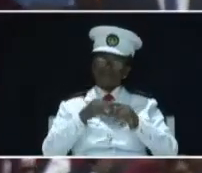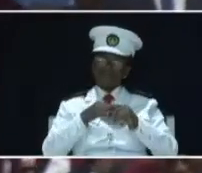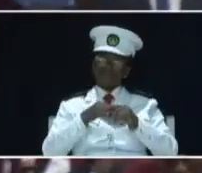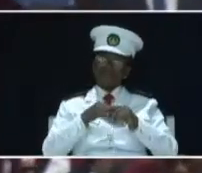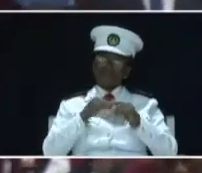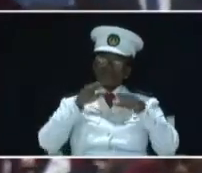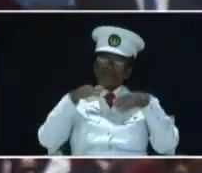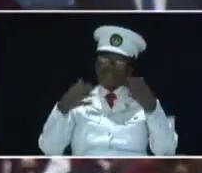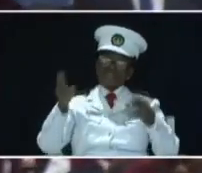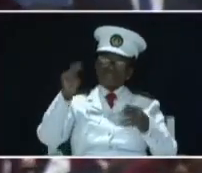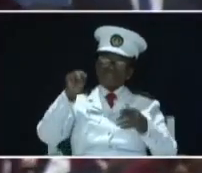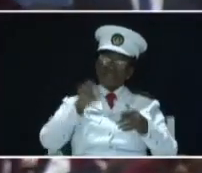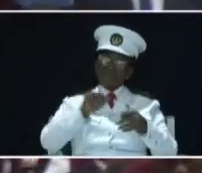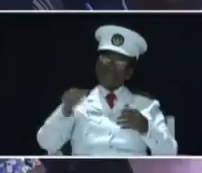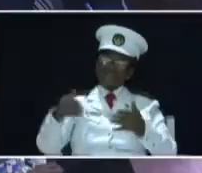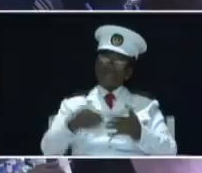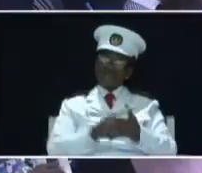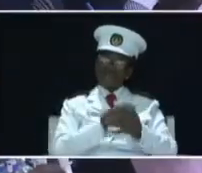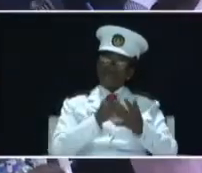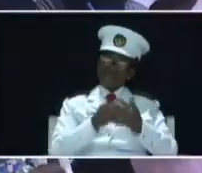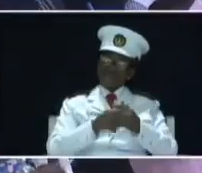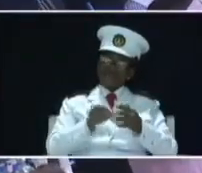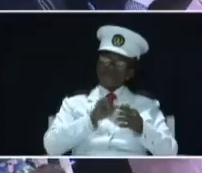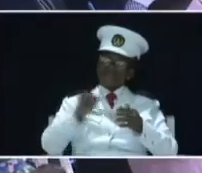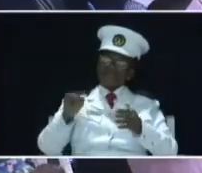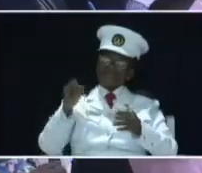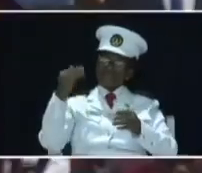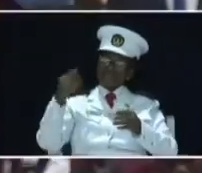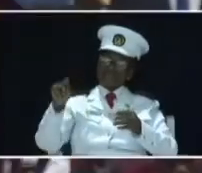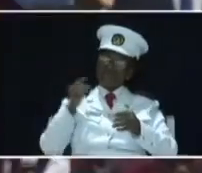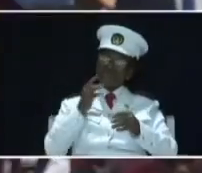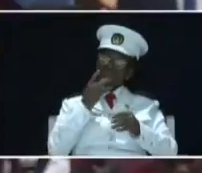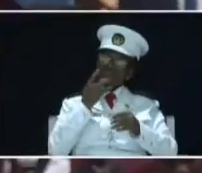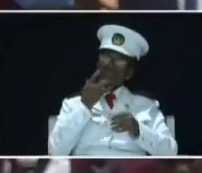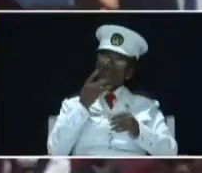Give them a new beginning of favor.